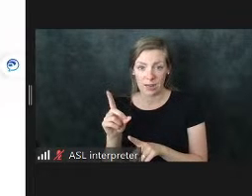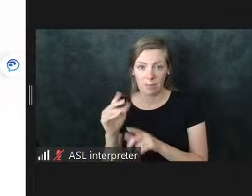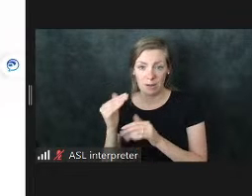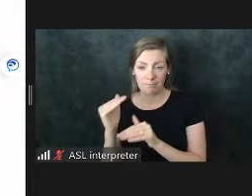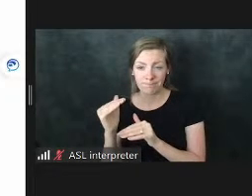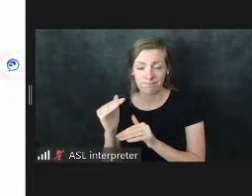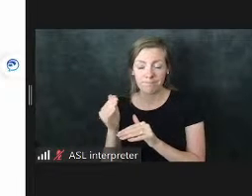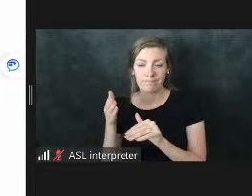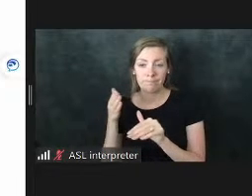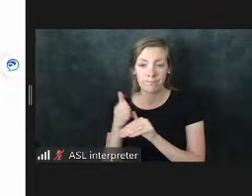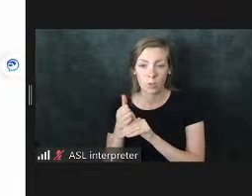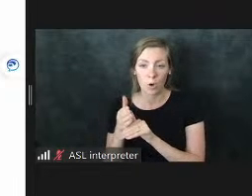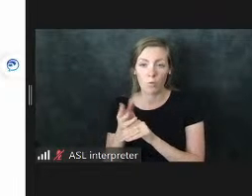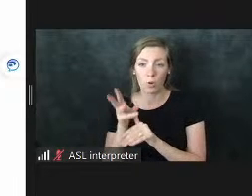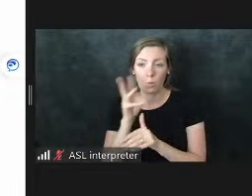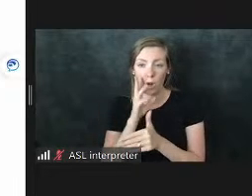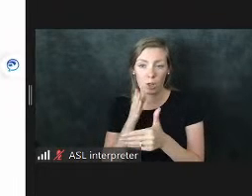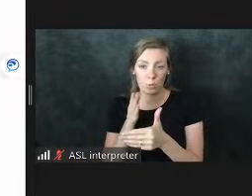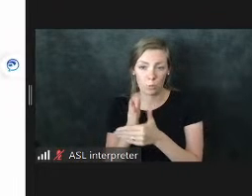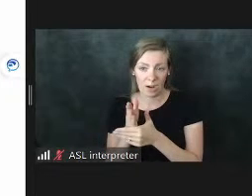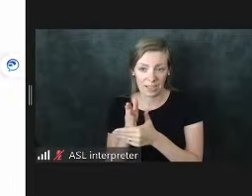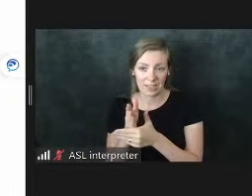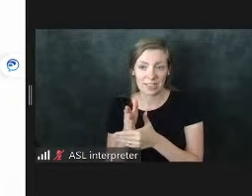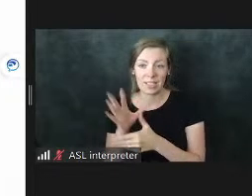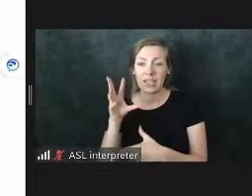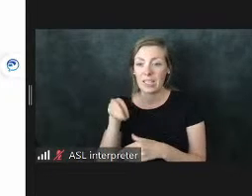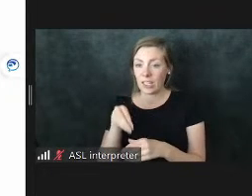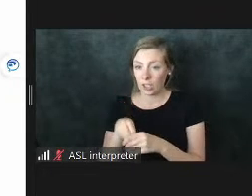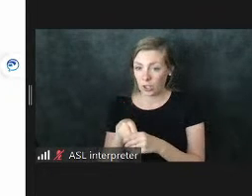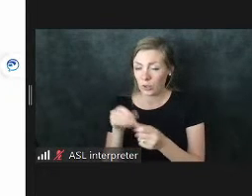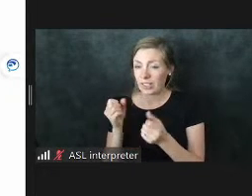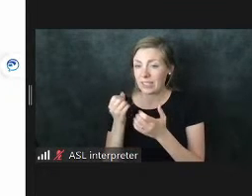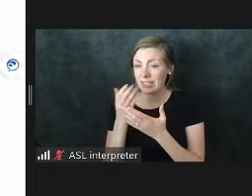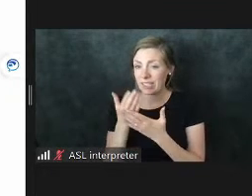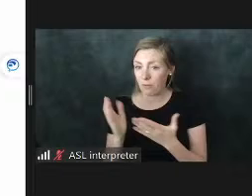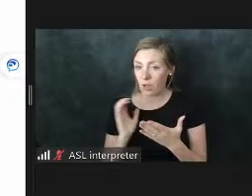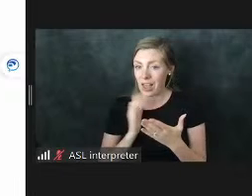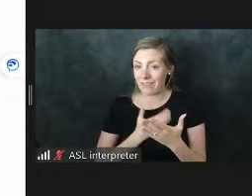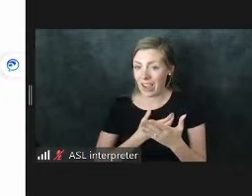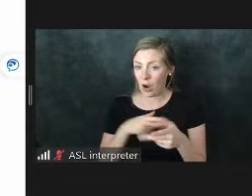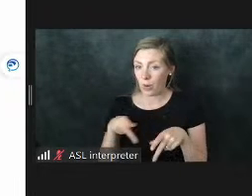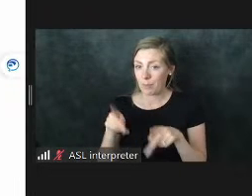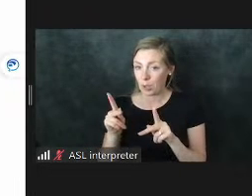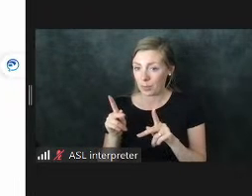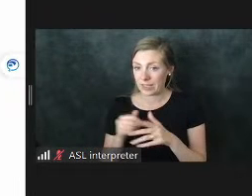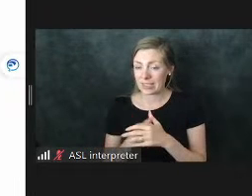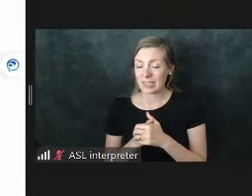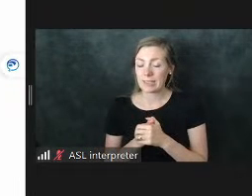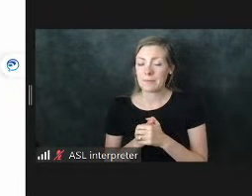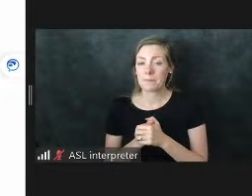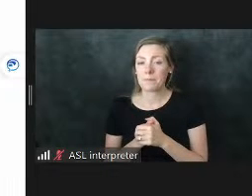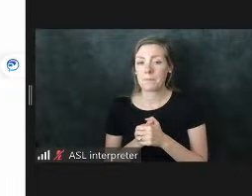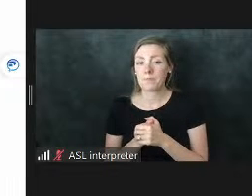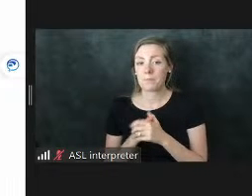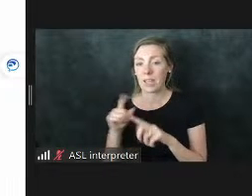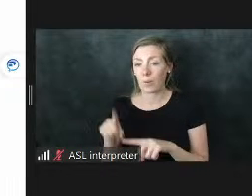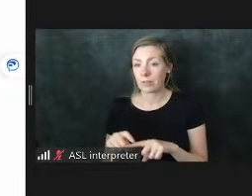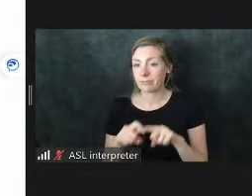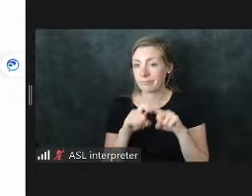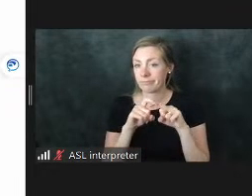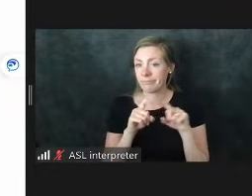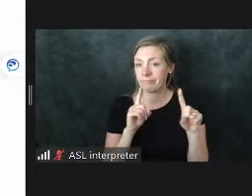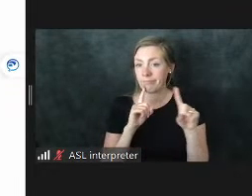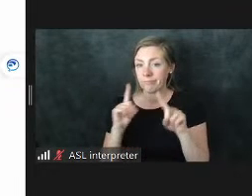water rights and riparian claims, including several of Sonoma Water's permits. The curtailments were suspended in response to